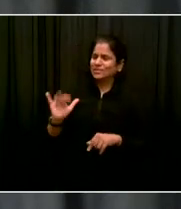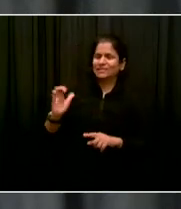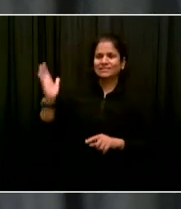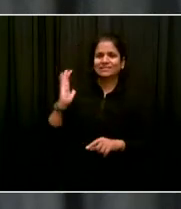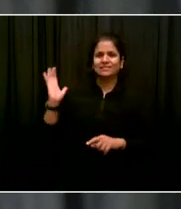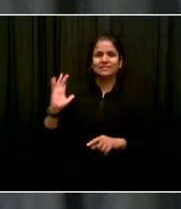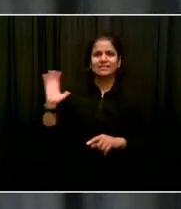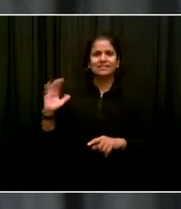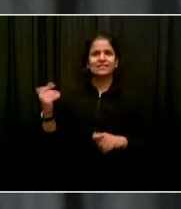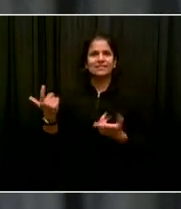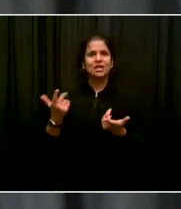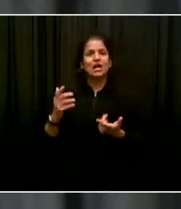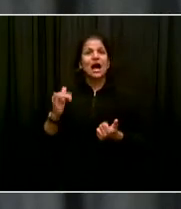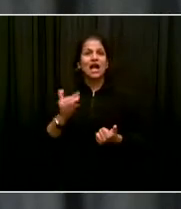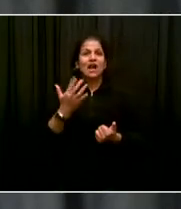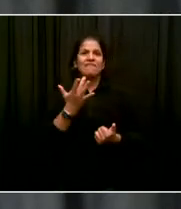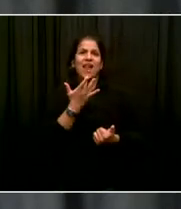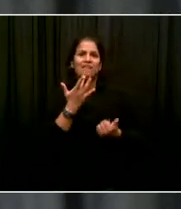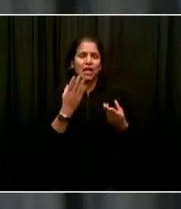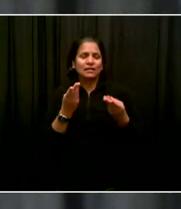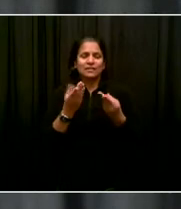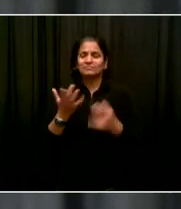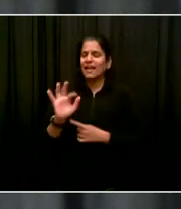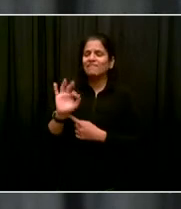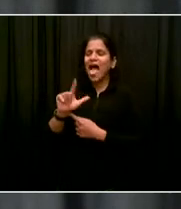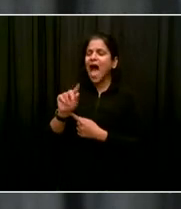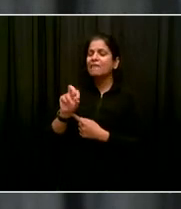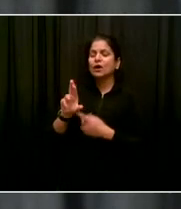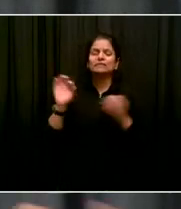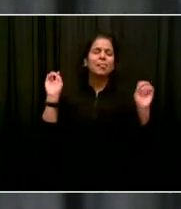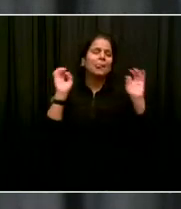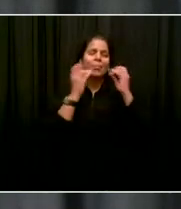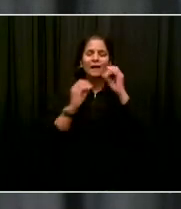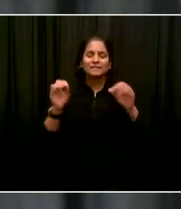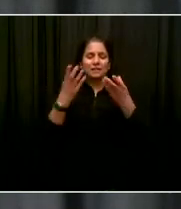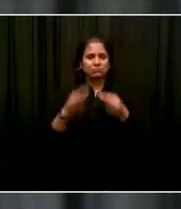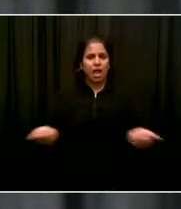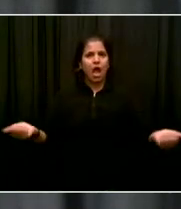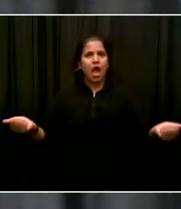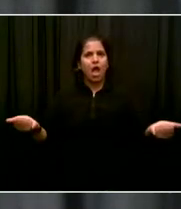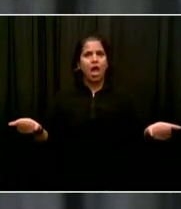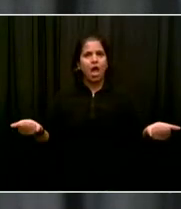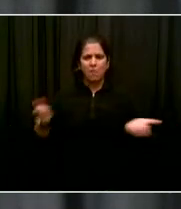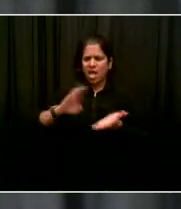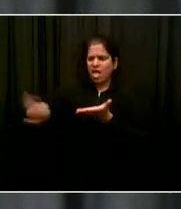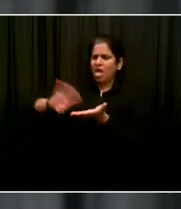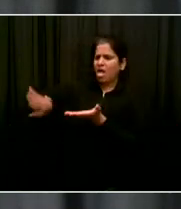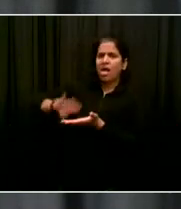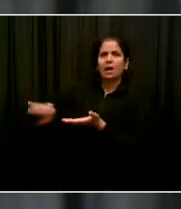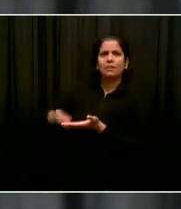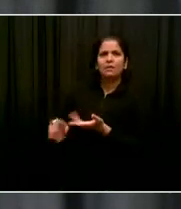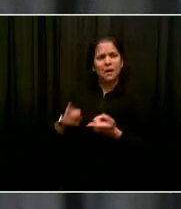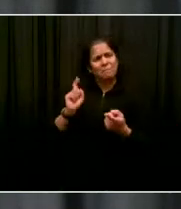And that's what we are. You know, it's the mix, the gumbo of everybody coming here.